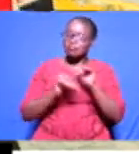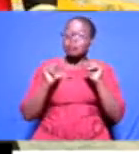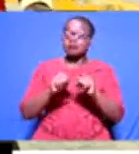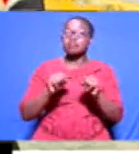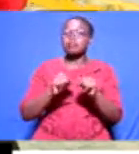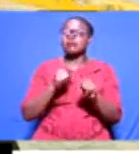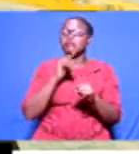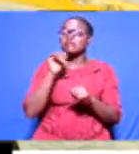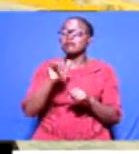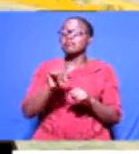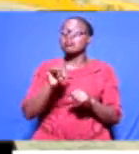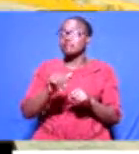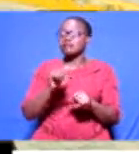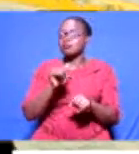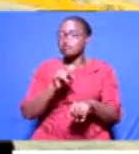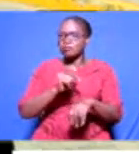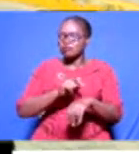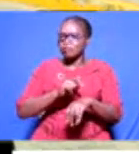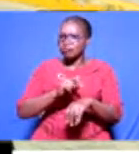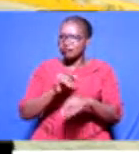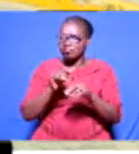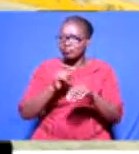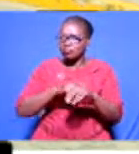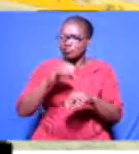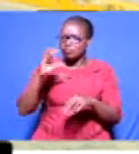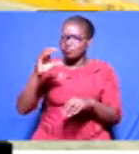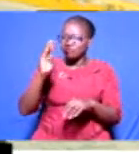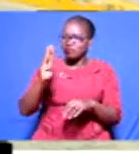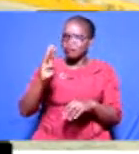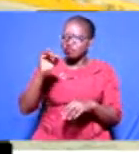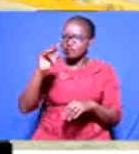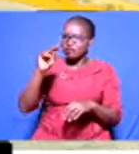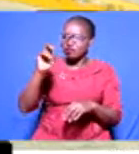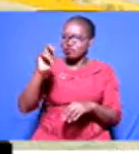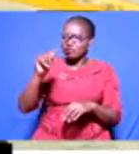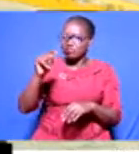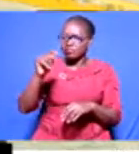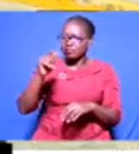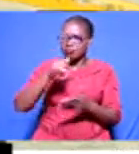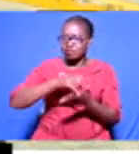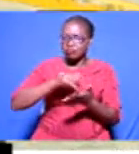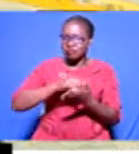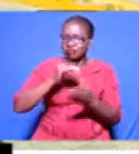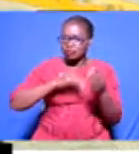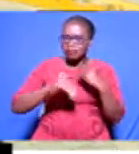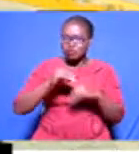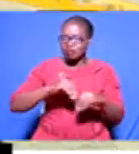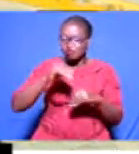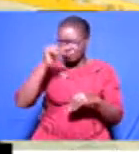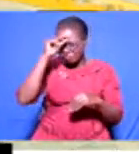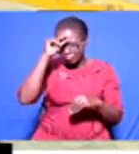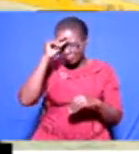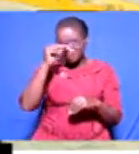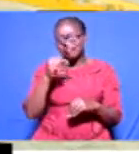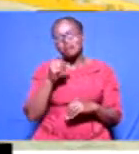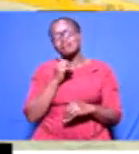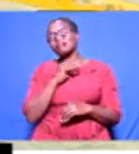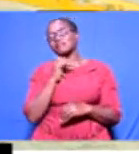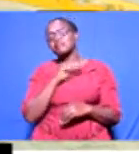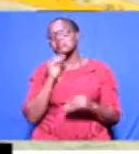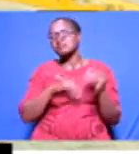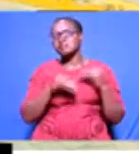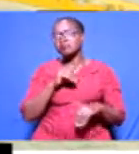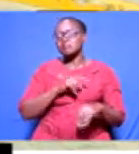hata cabinet ilihusishwa na ufisadi na tukapata serikali iko na madai ya ufisadi wakati